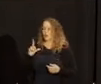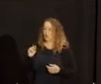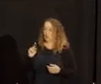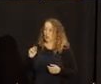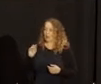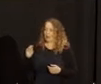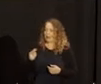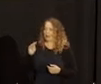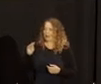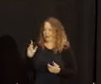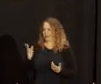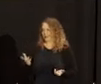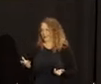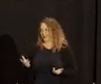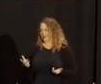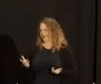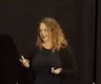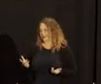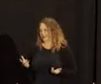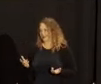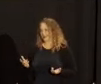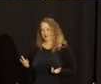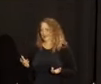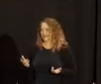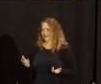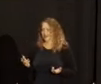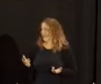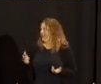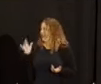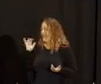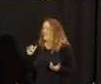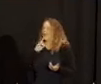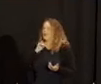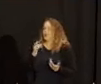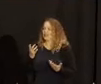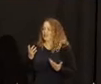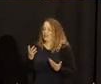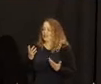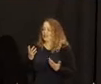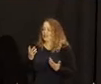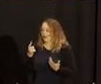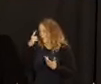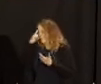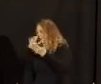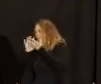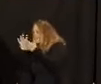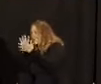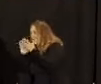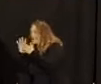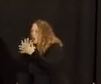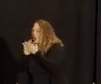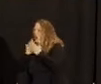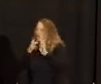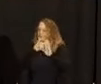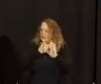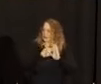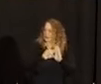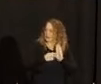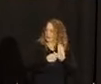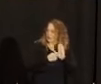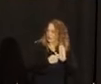newly disabled people. And it shows up in a multitude of ways, whether it be brain fog, symptoms similar